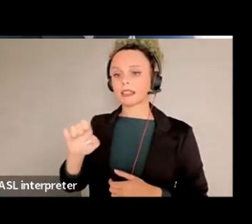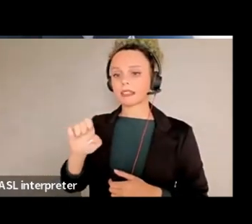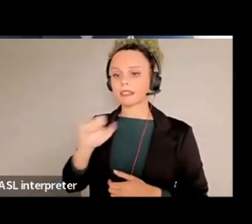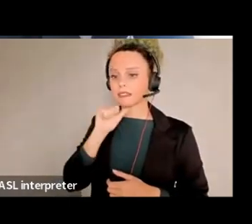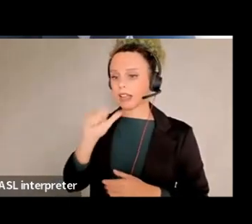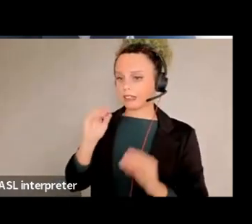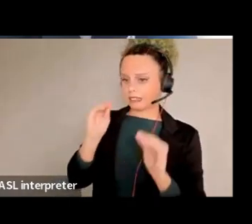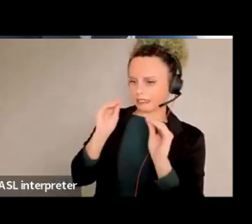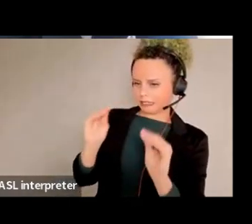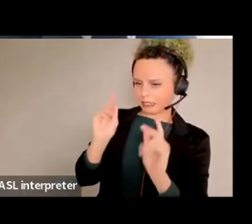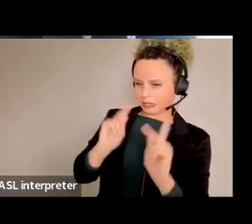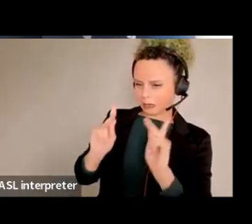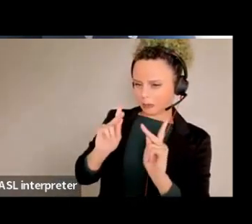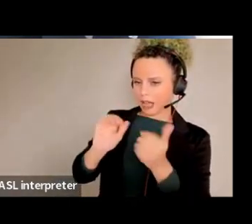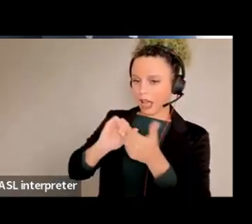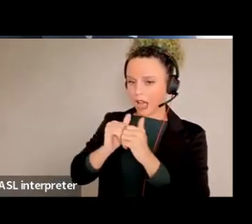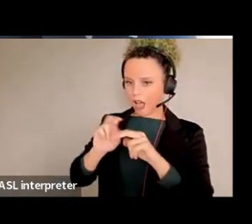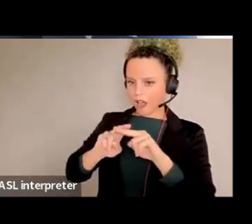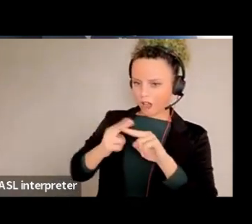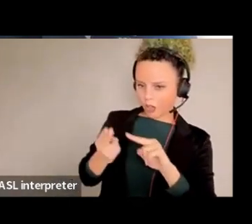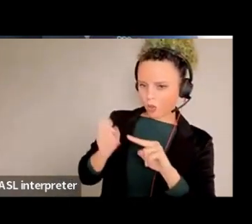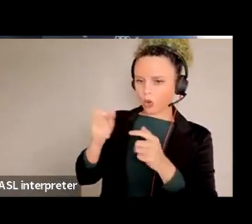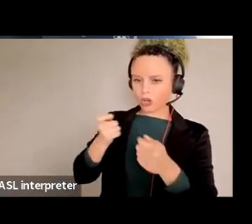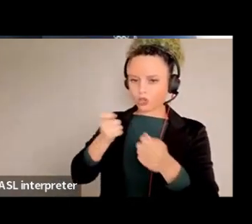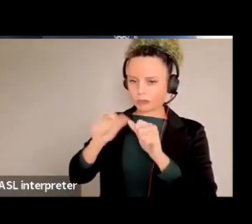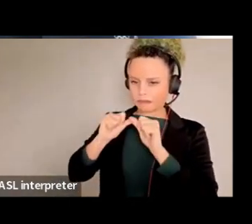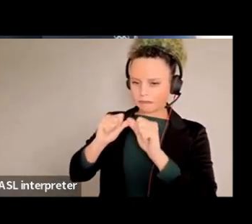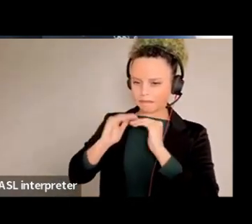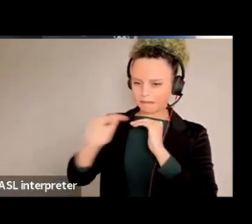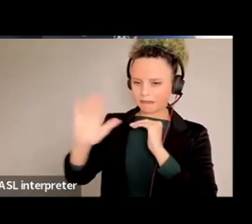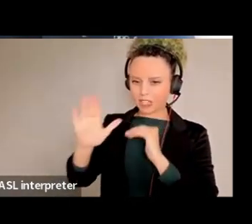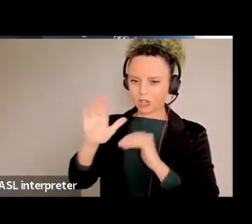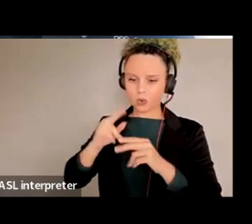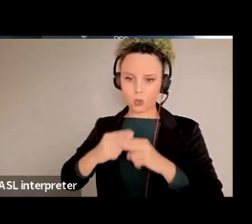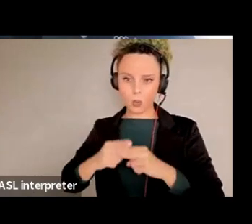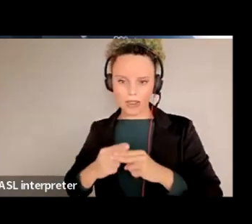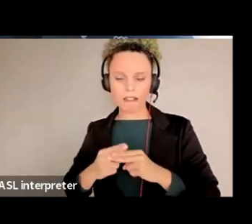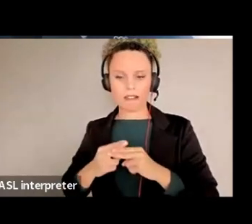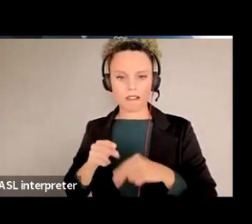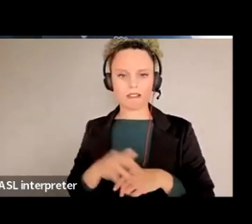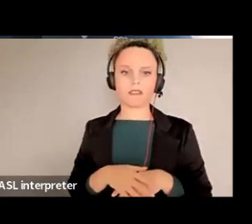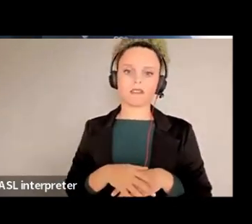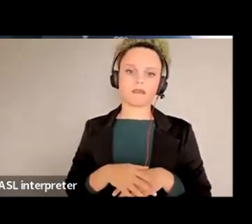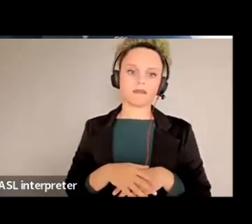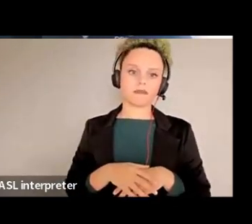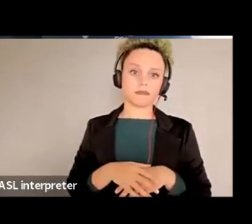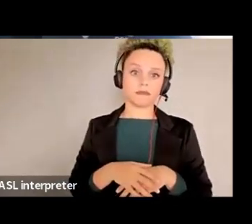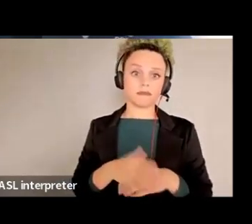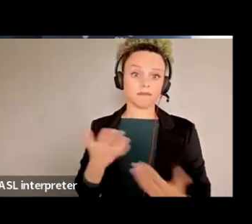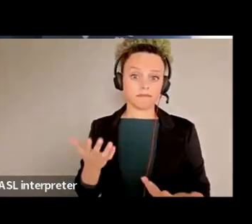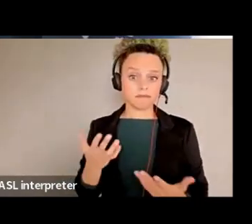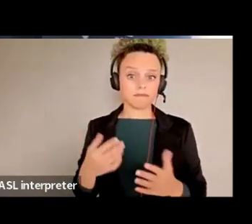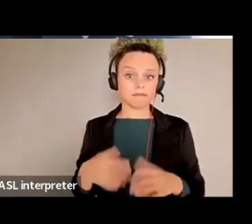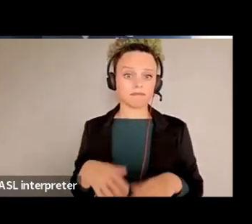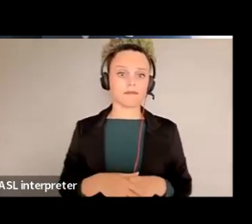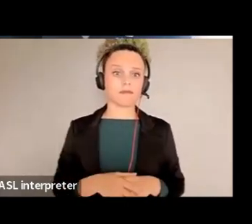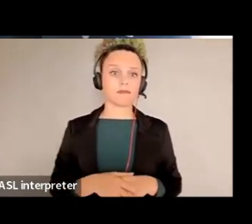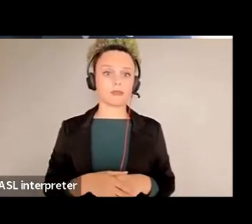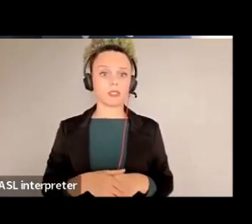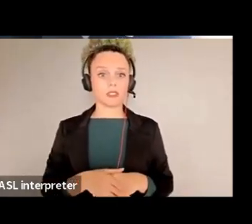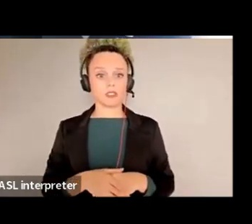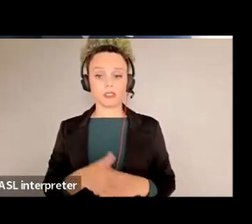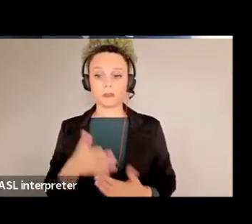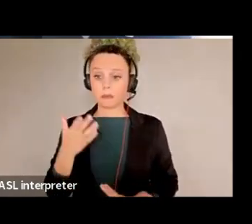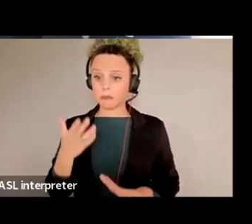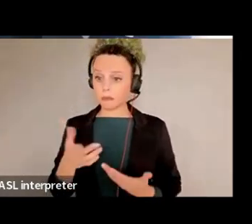just a little bit confusing. And my plate doesn't teach people how to lose or control their weight. So with a